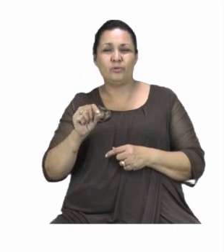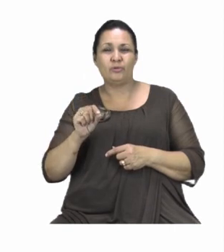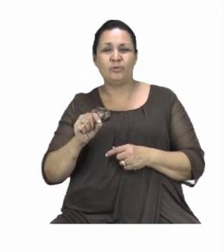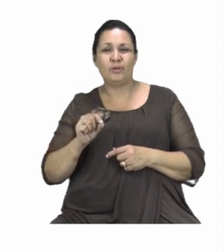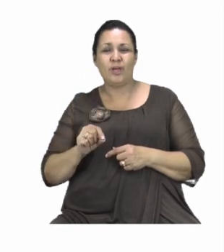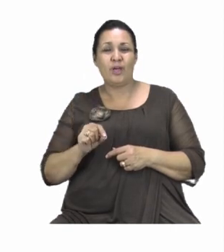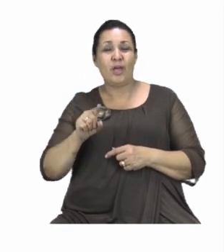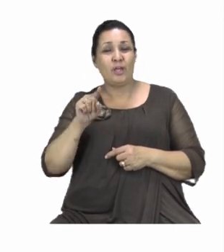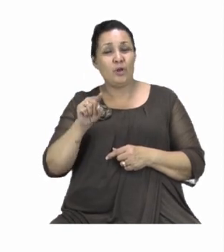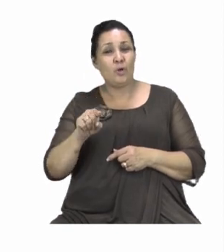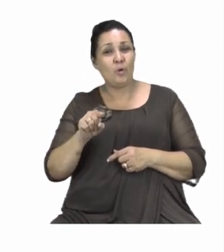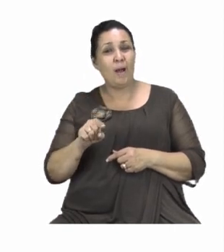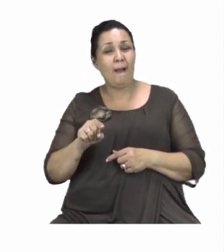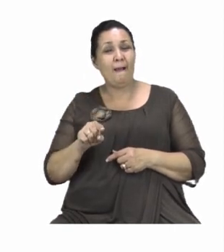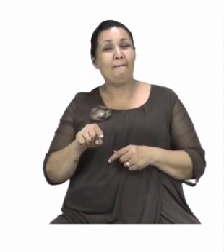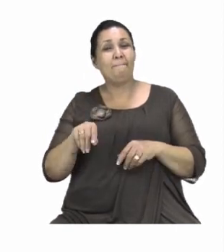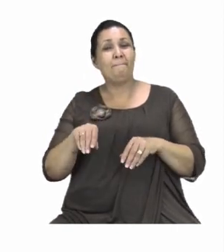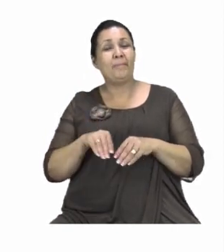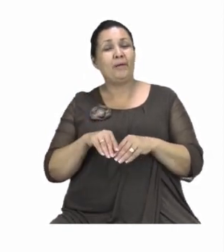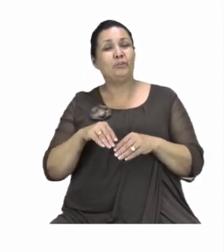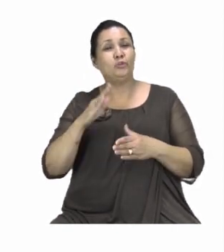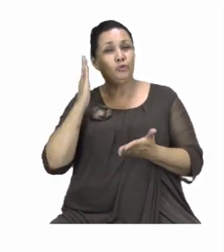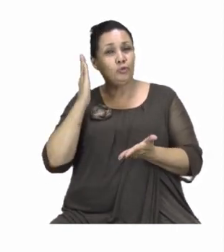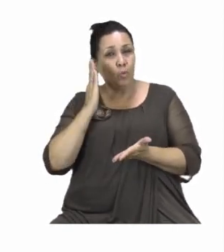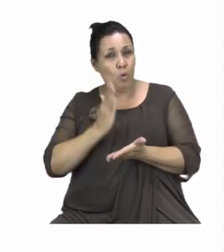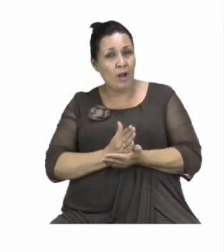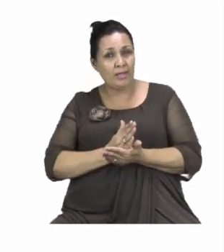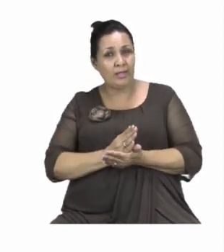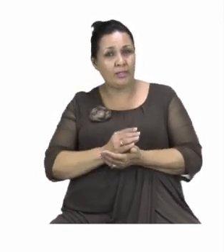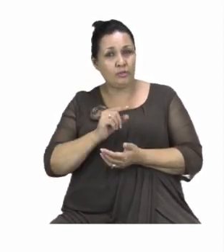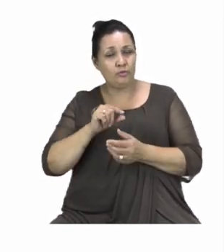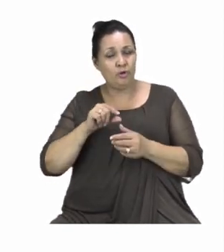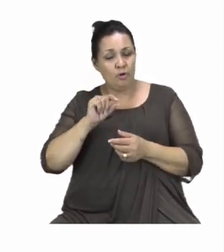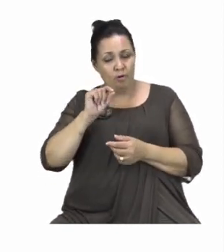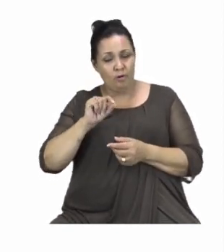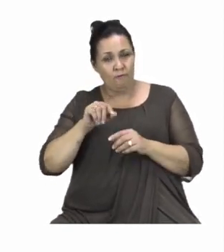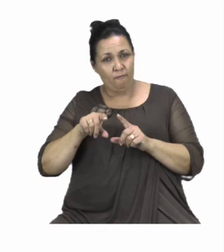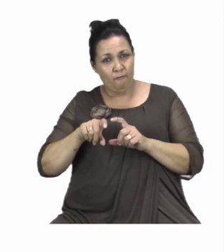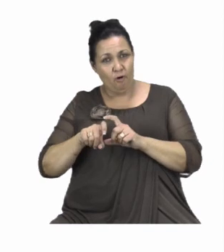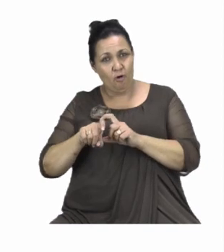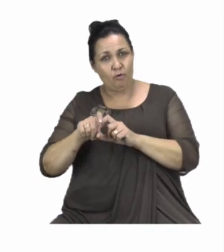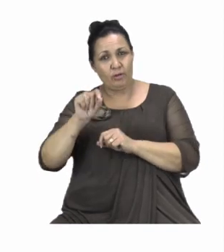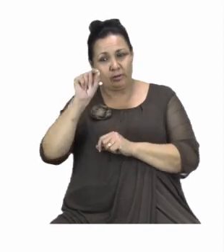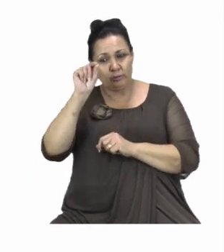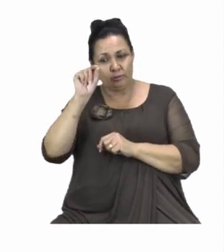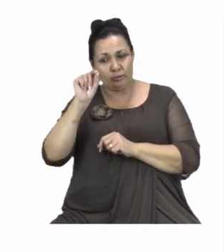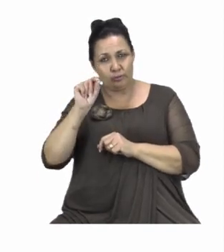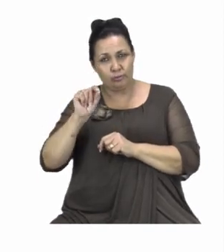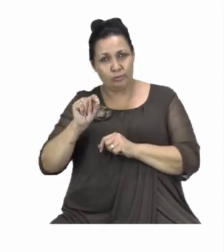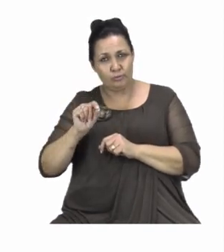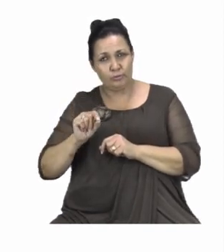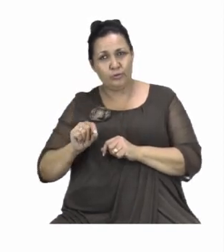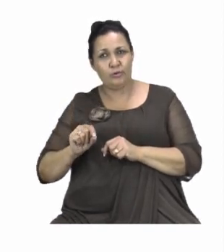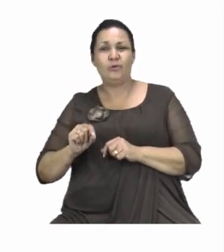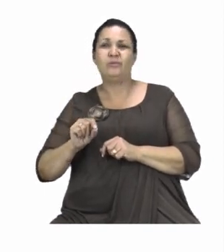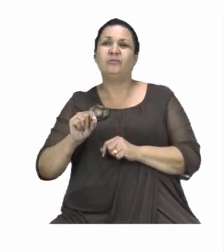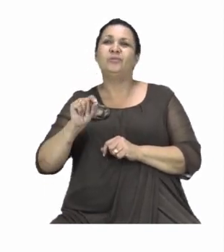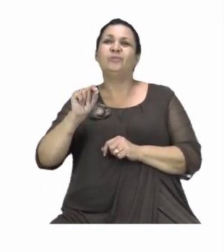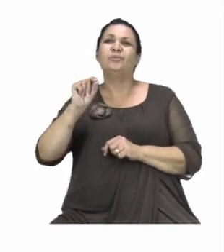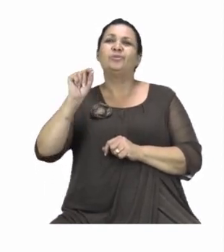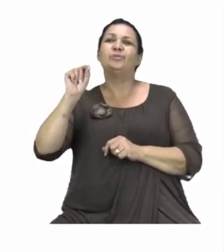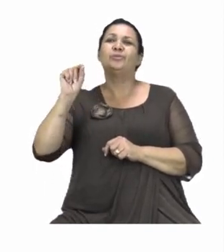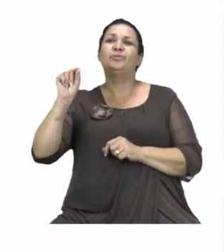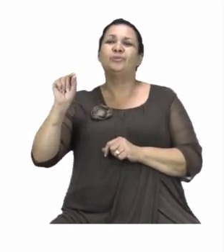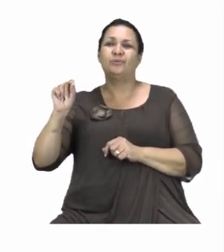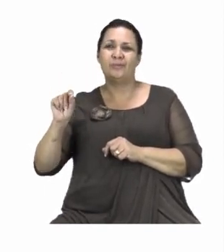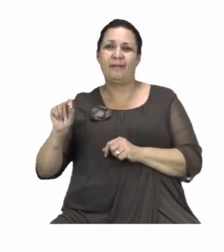you follow the dotted line. And then when you are done tracing the words, you are going